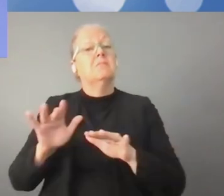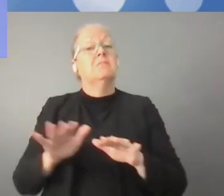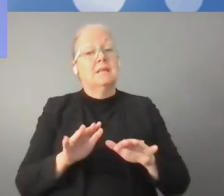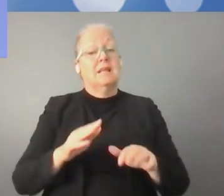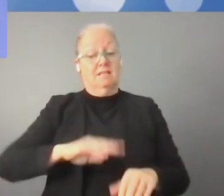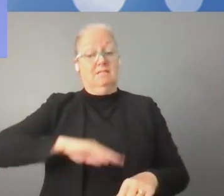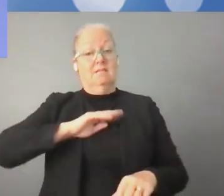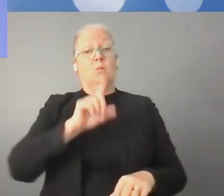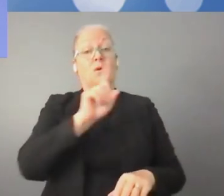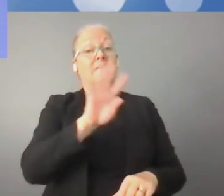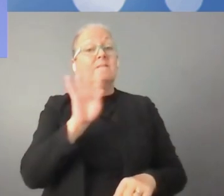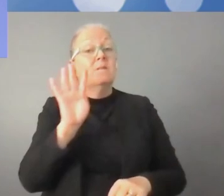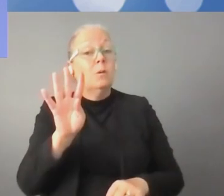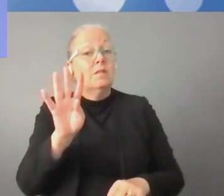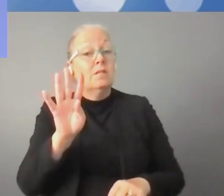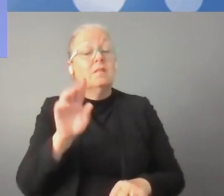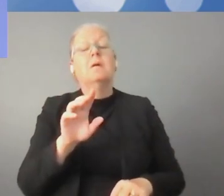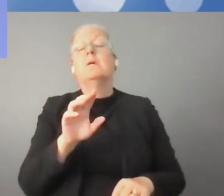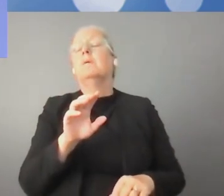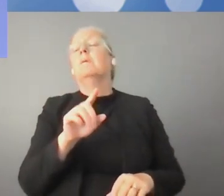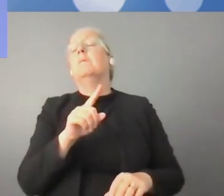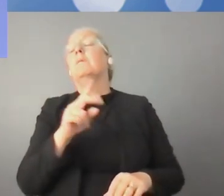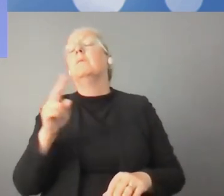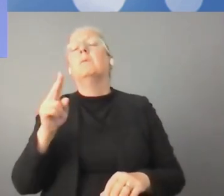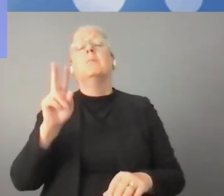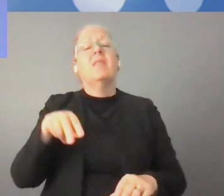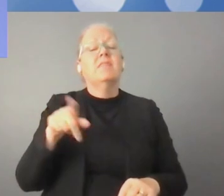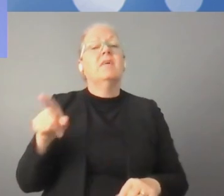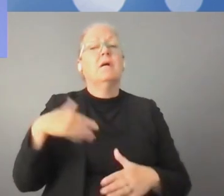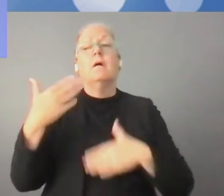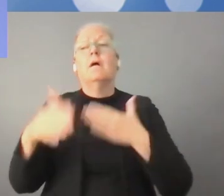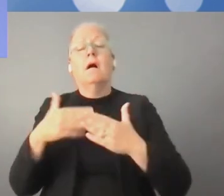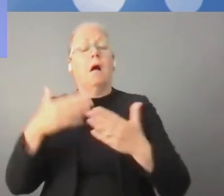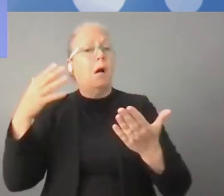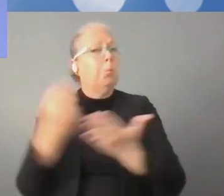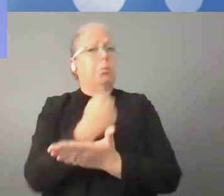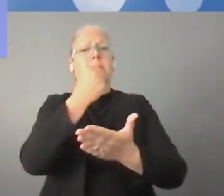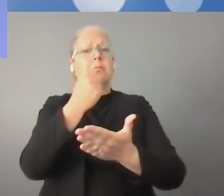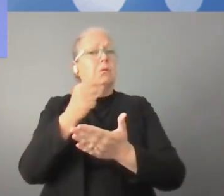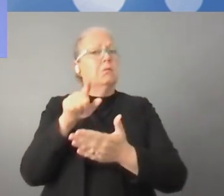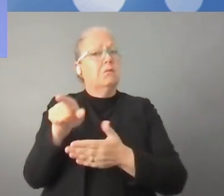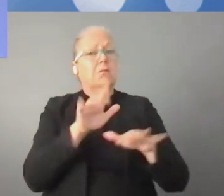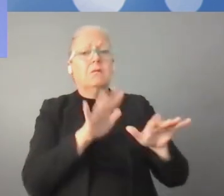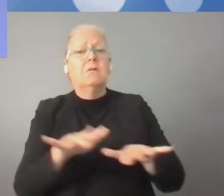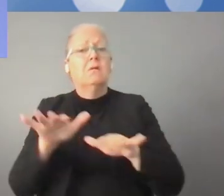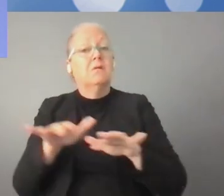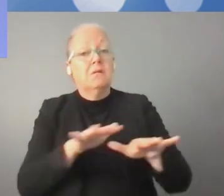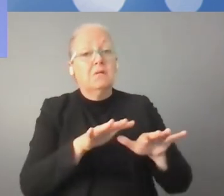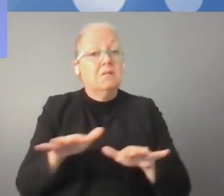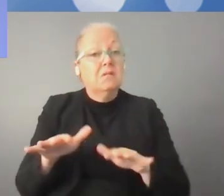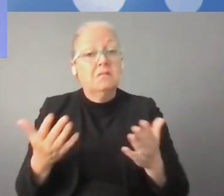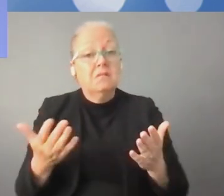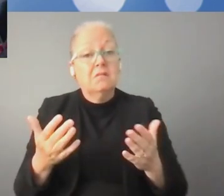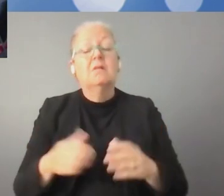but a few months later, he won his first piano competition. At the age of 18, he played at the